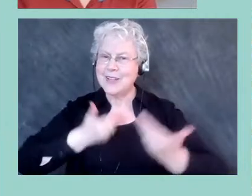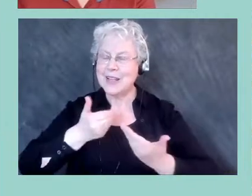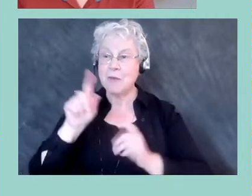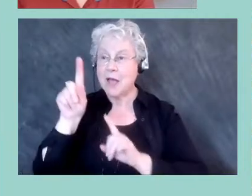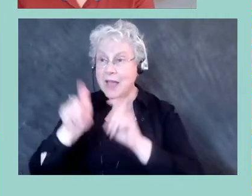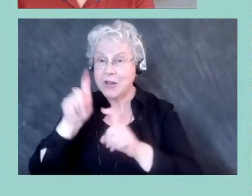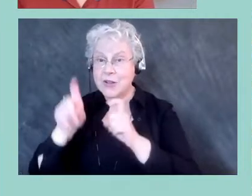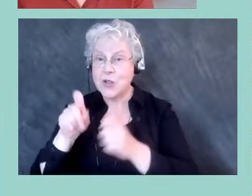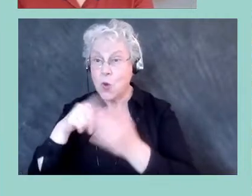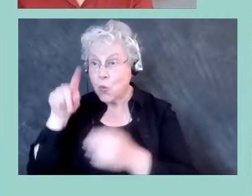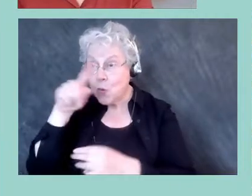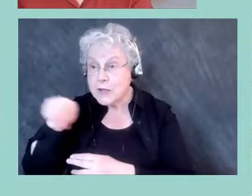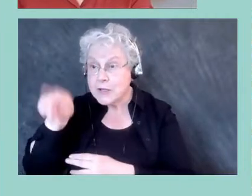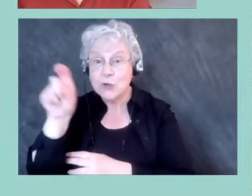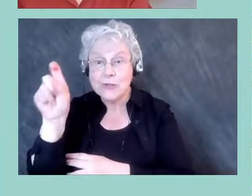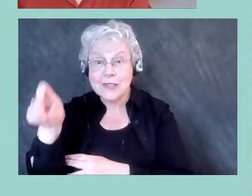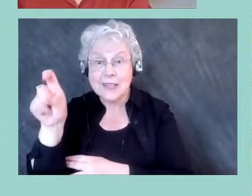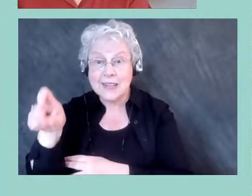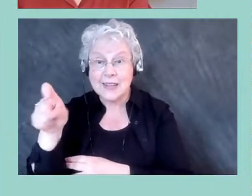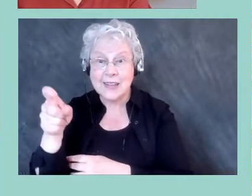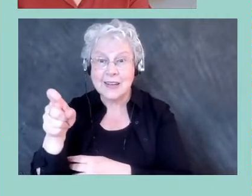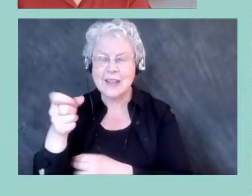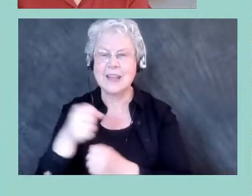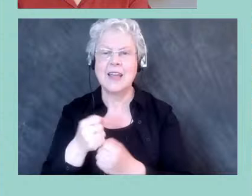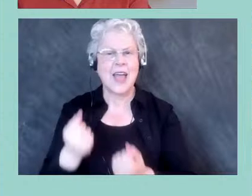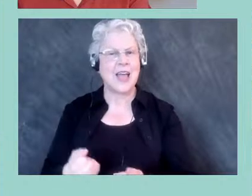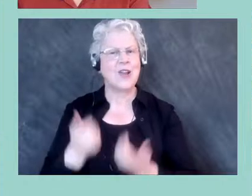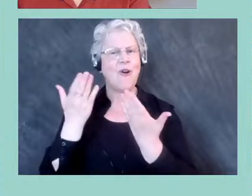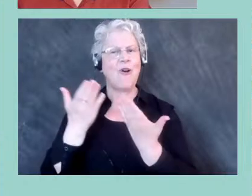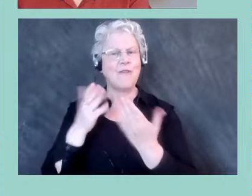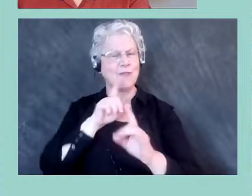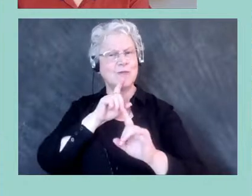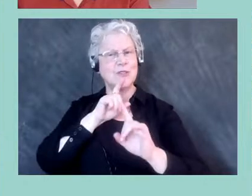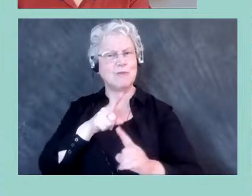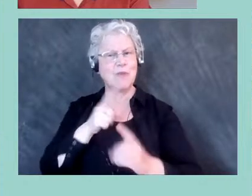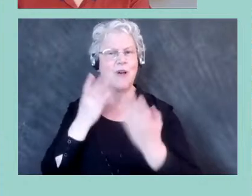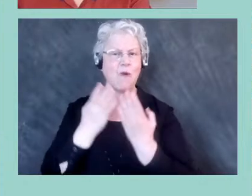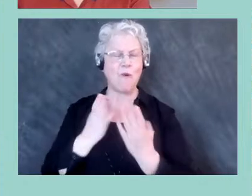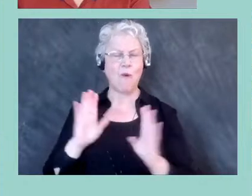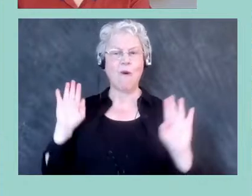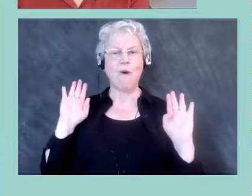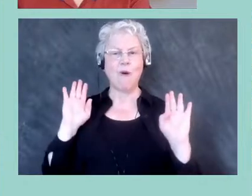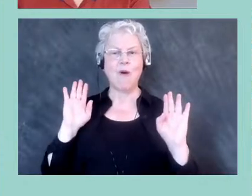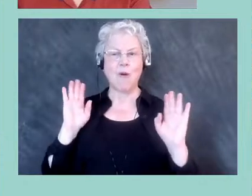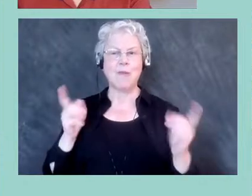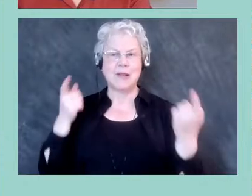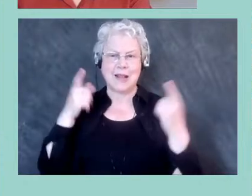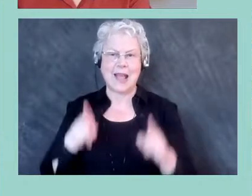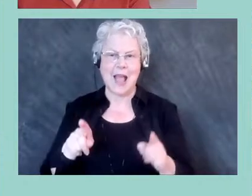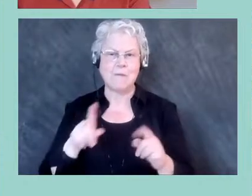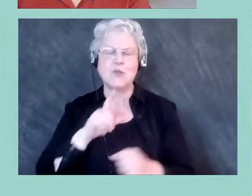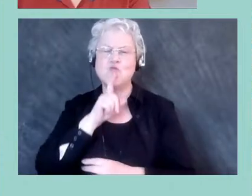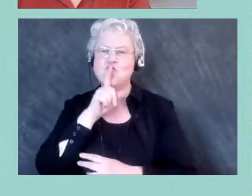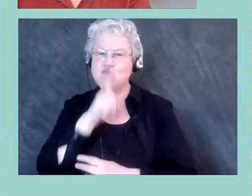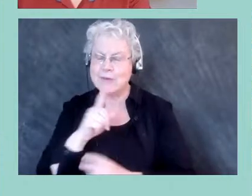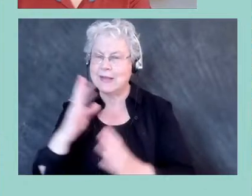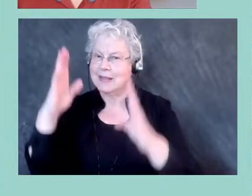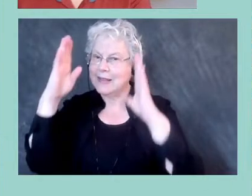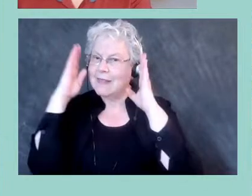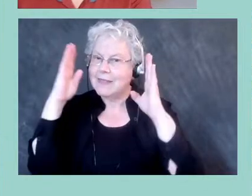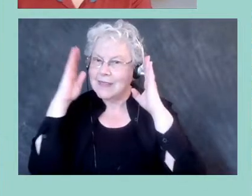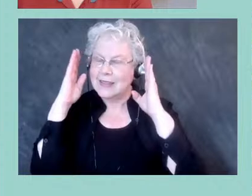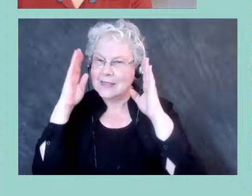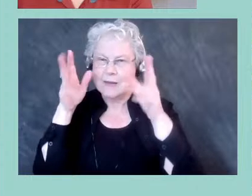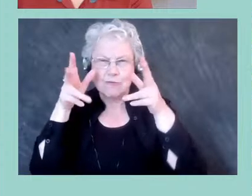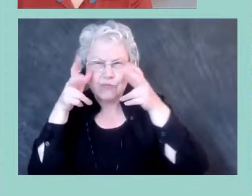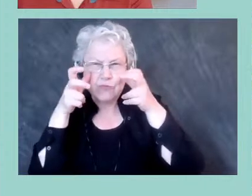question, what do you need? And offering the responsiveness and openness that comes from really listening, that type